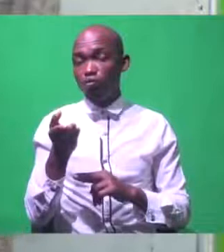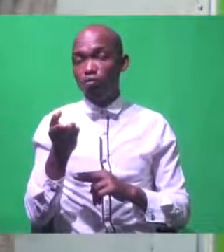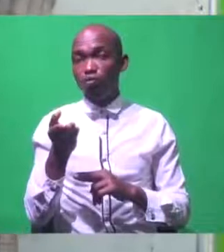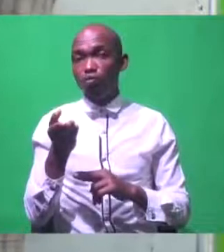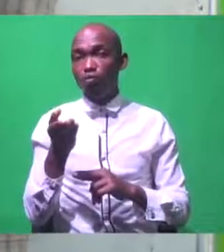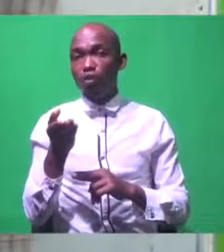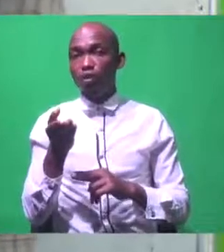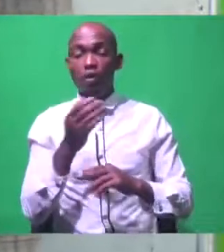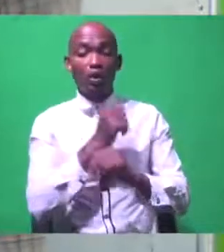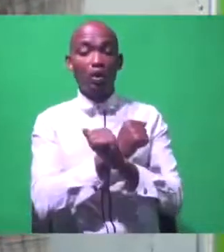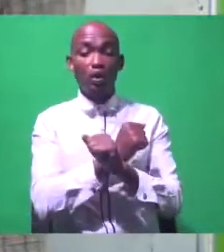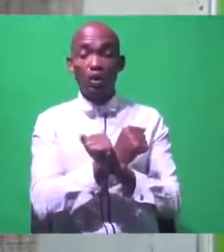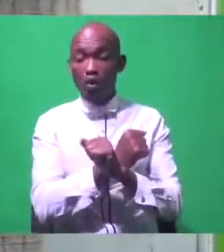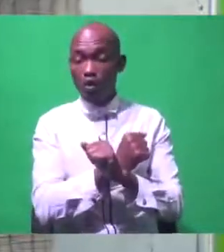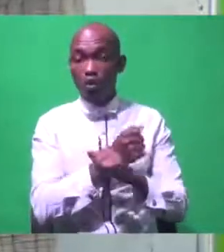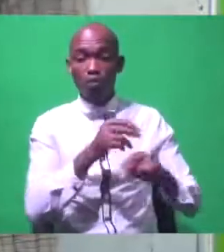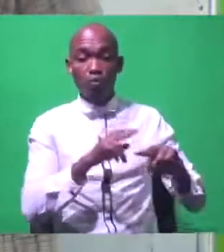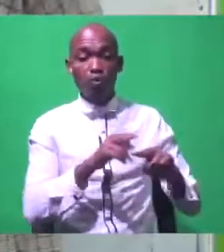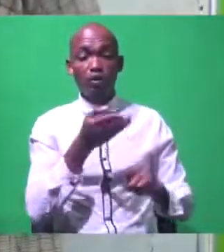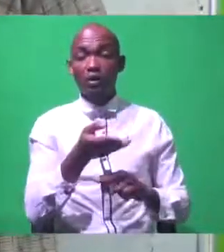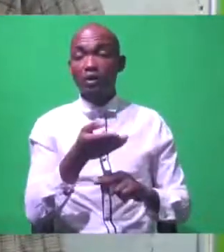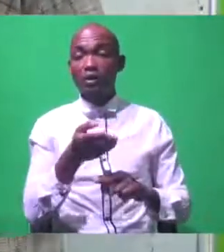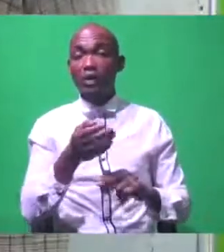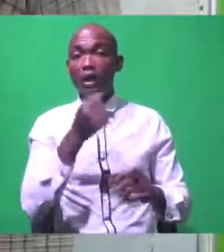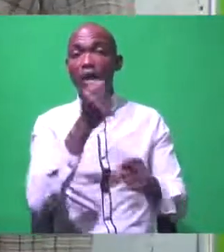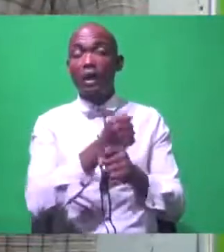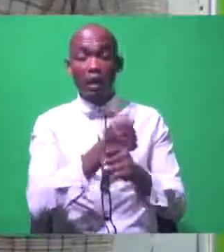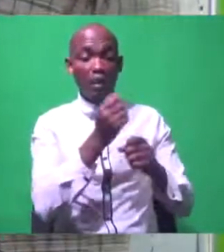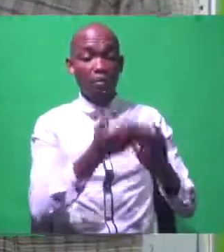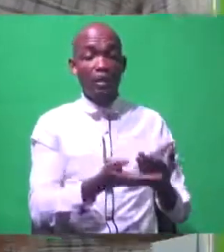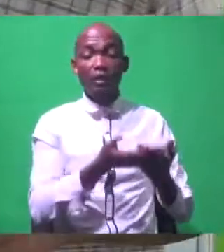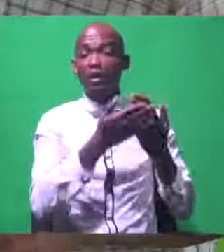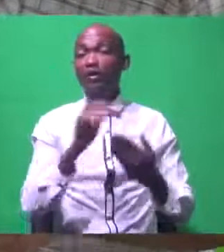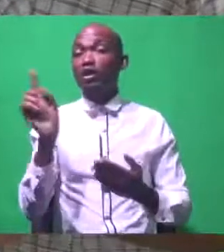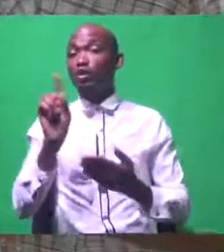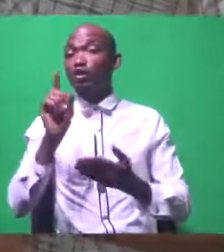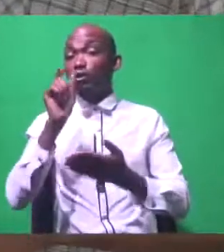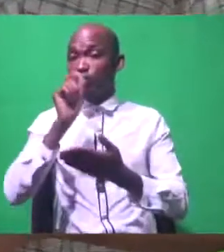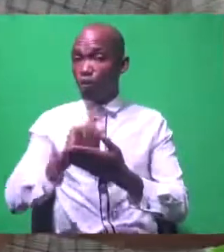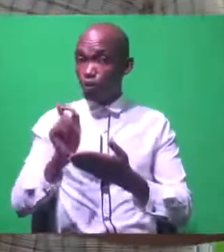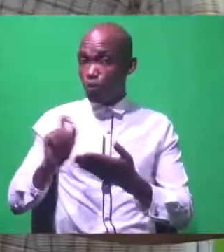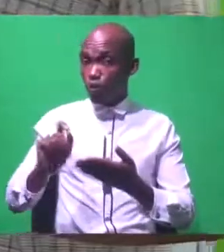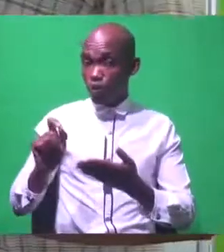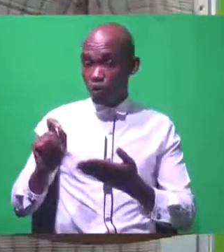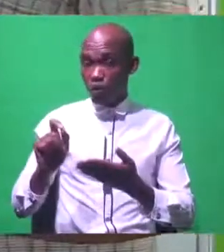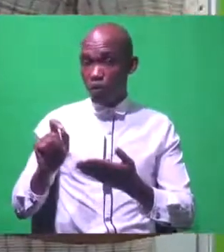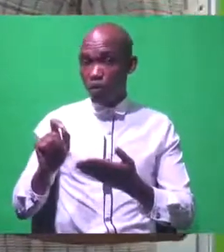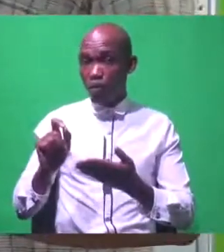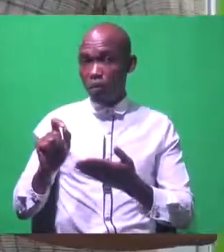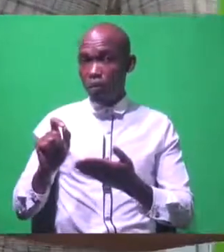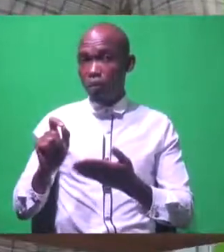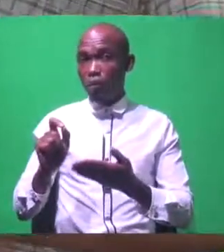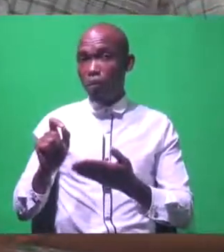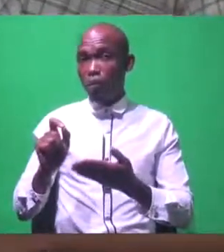the colonialists decided to put as labor reserves, no schools were found